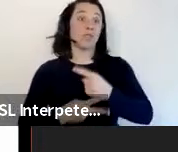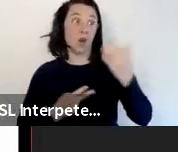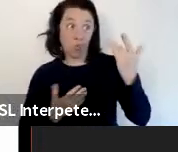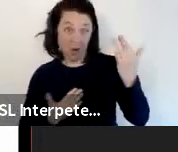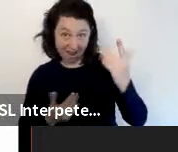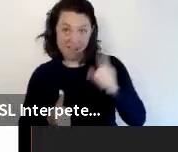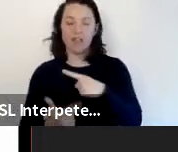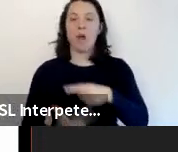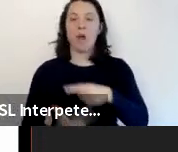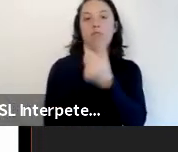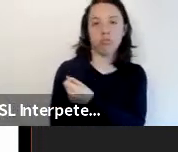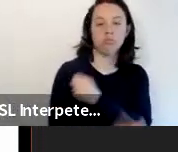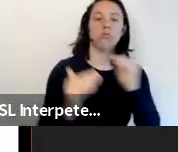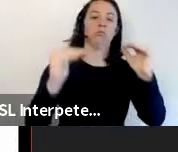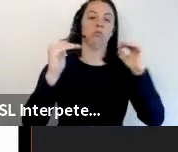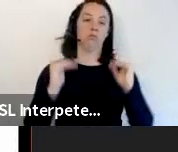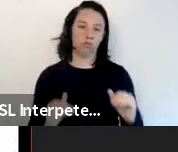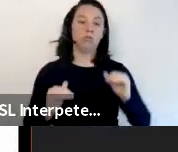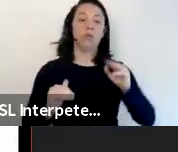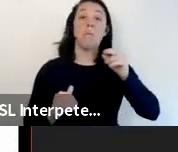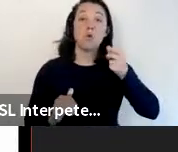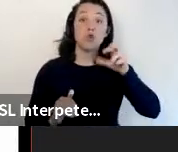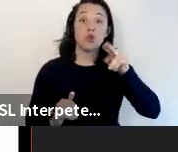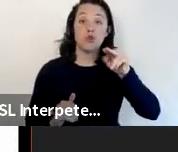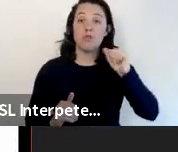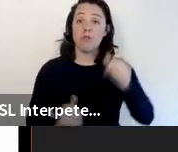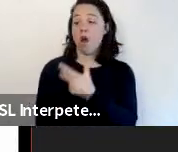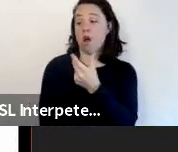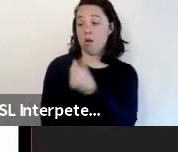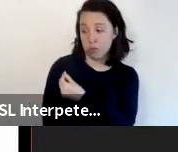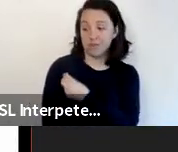They have about 94 to 95%